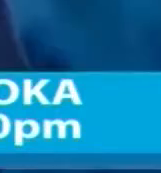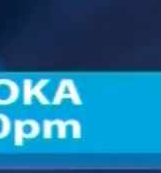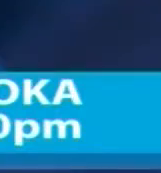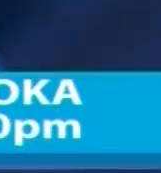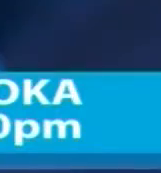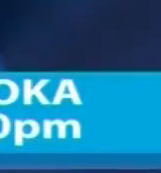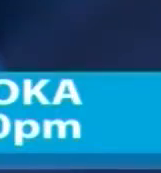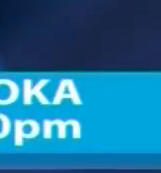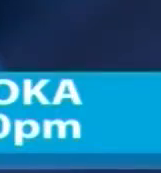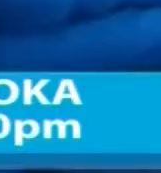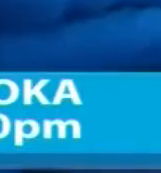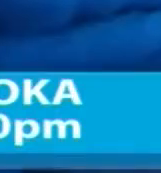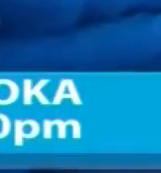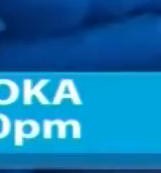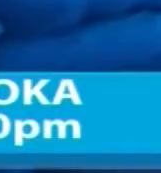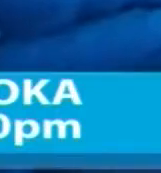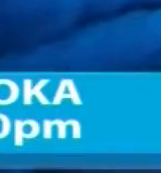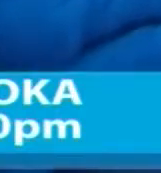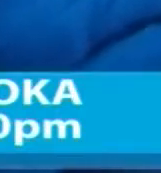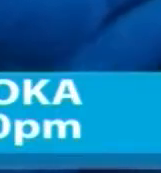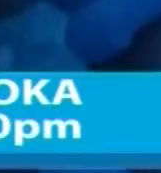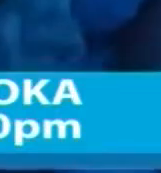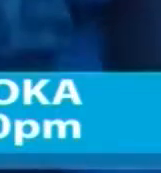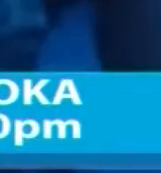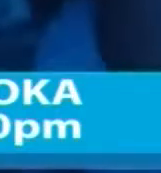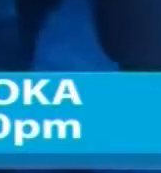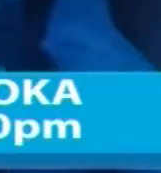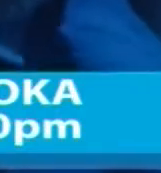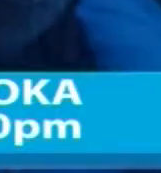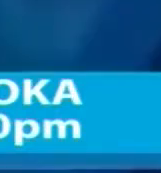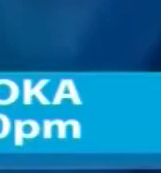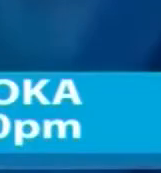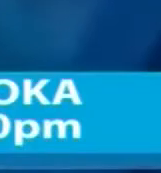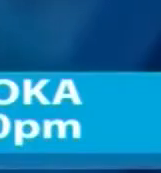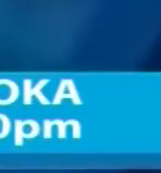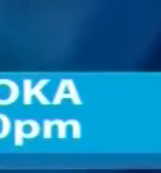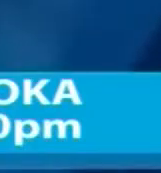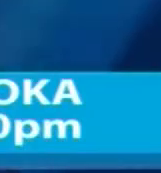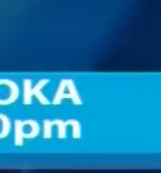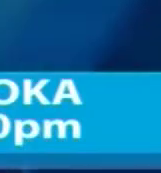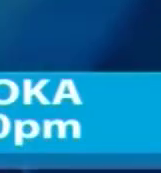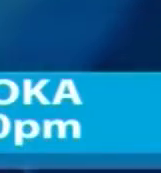Here, drink this. What happened?